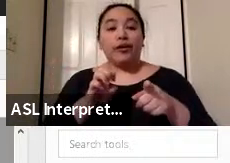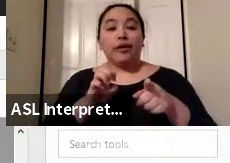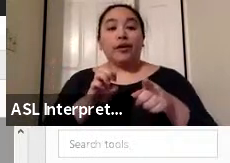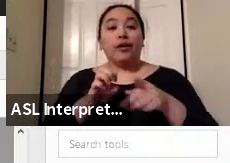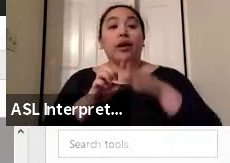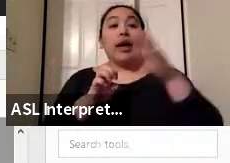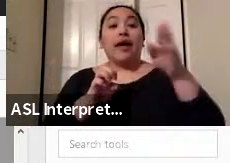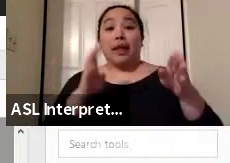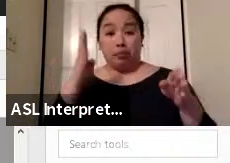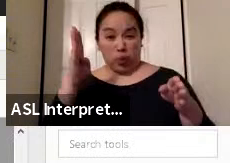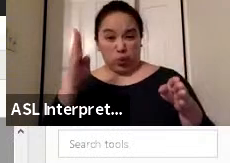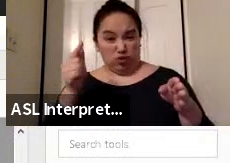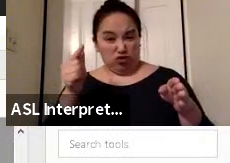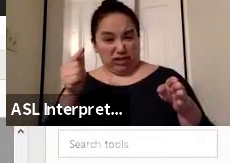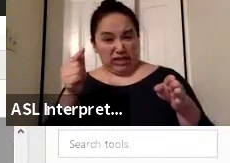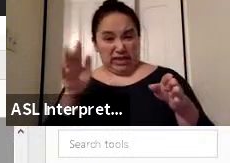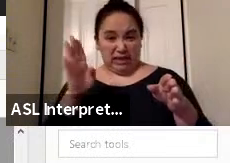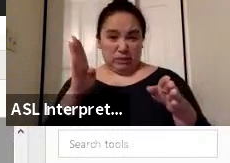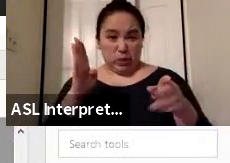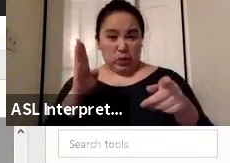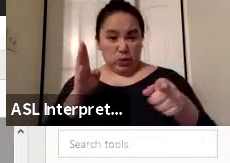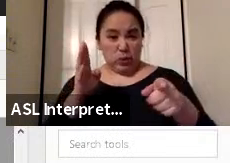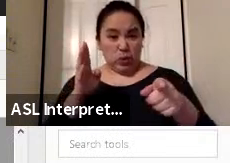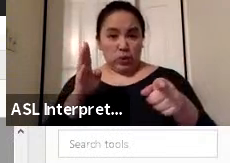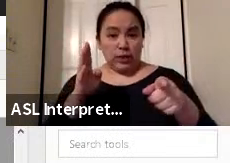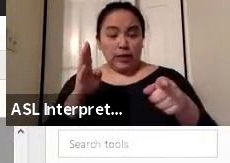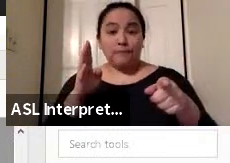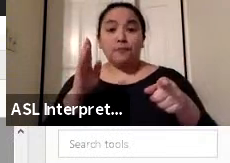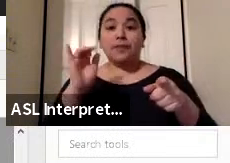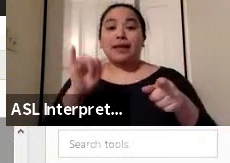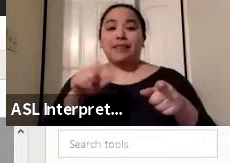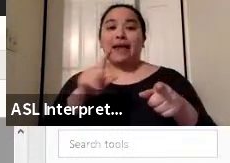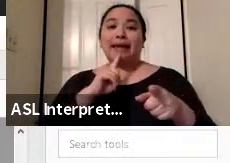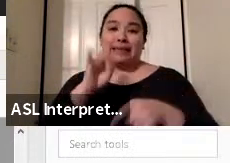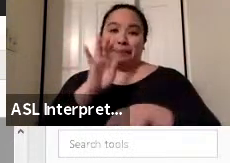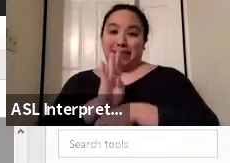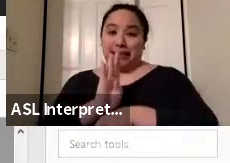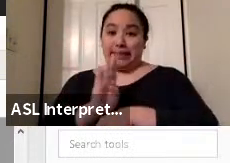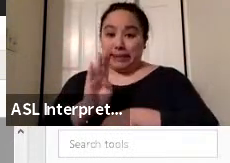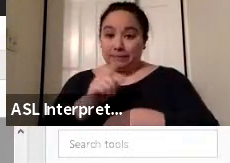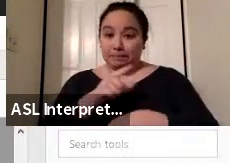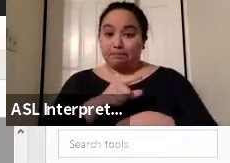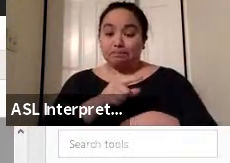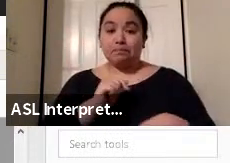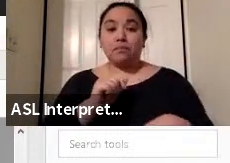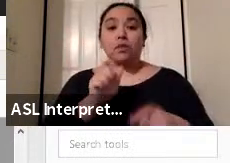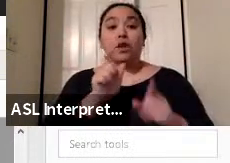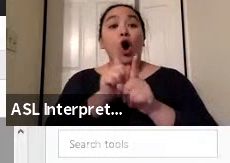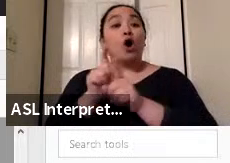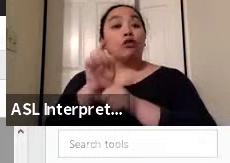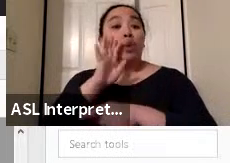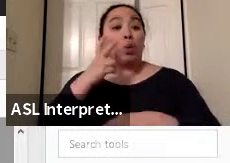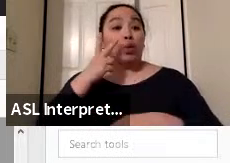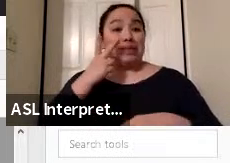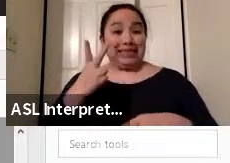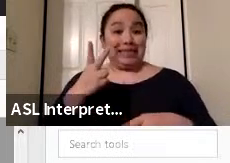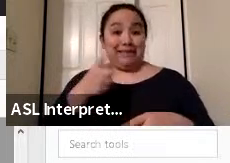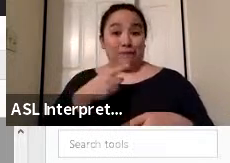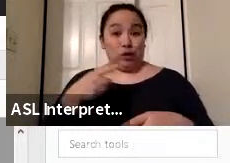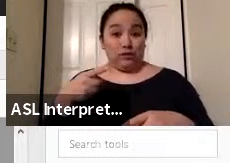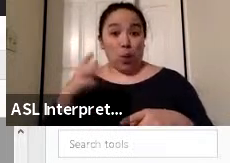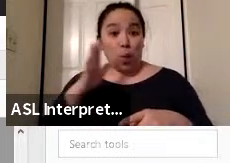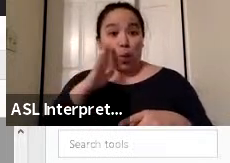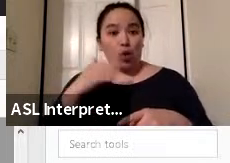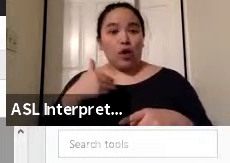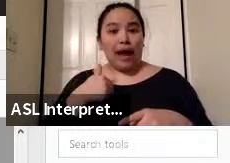the bluish color there is the commercial. You also see on the ground floor with entry